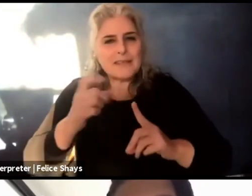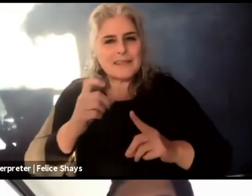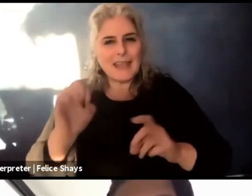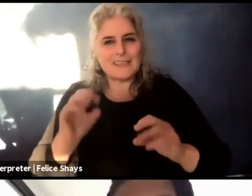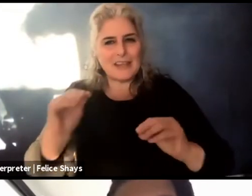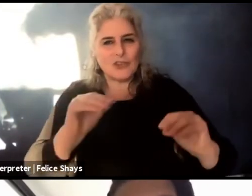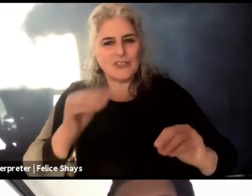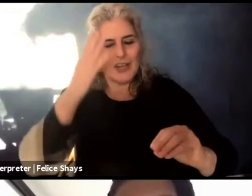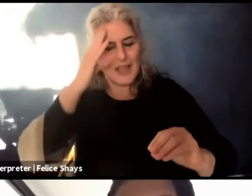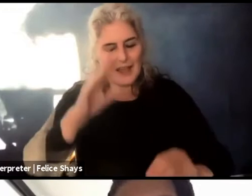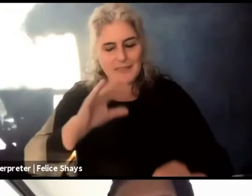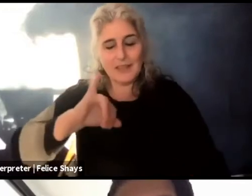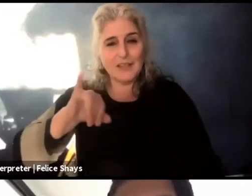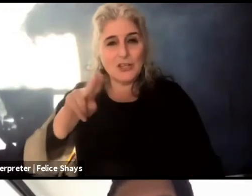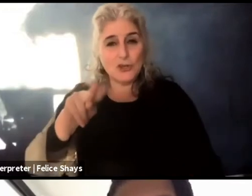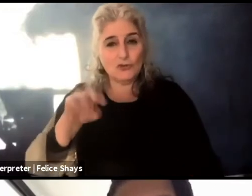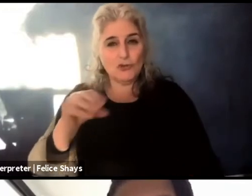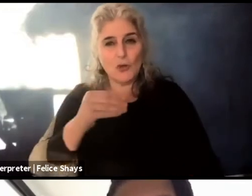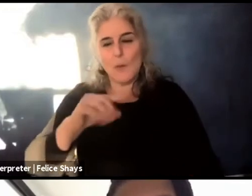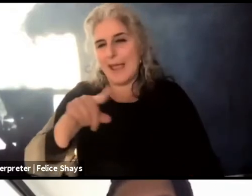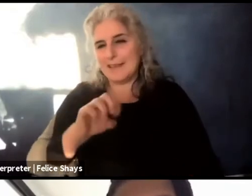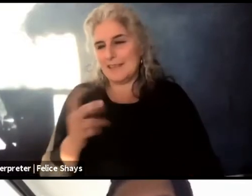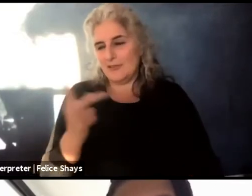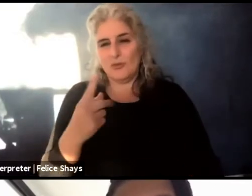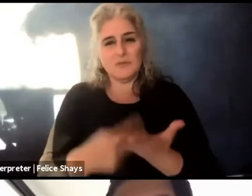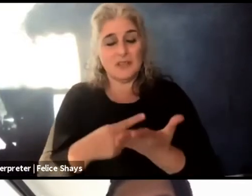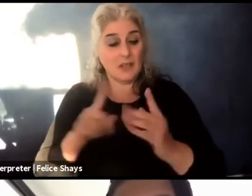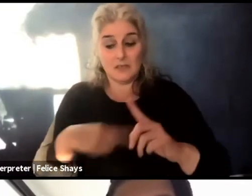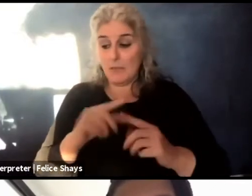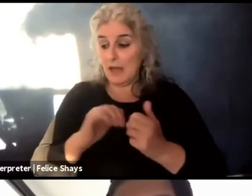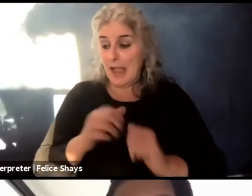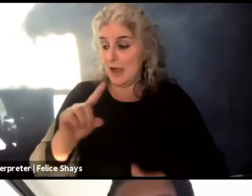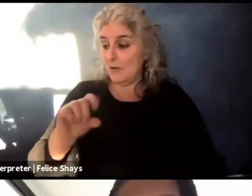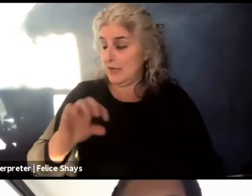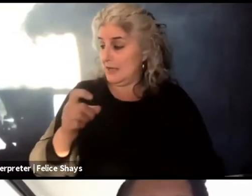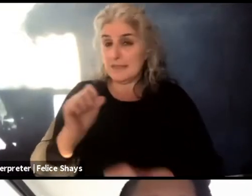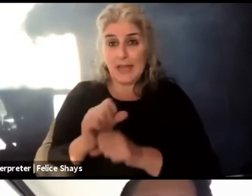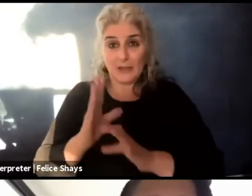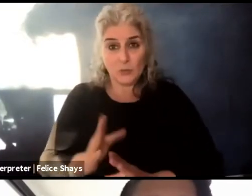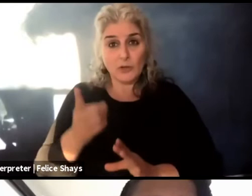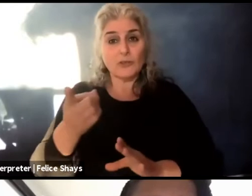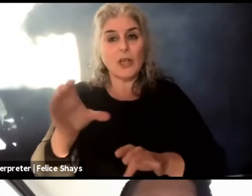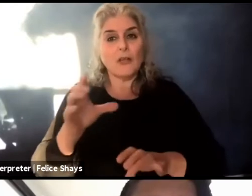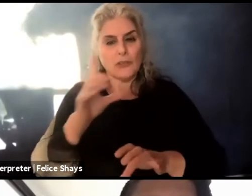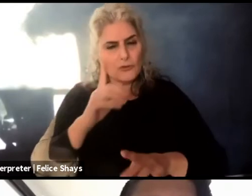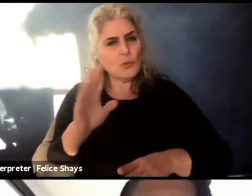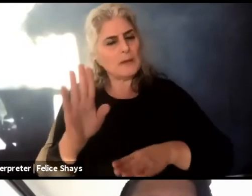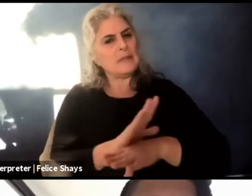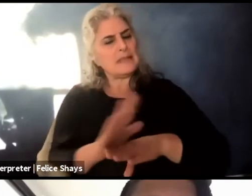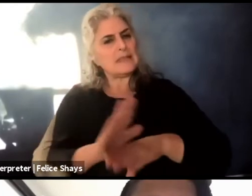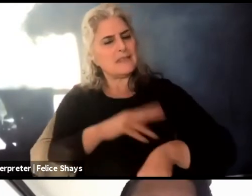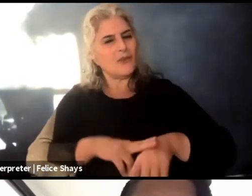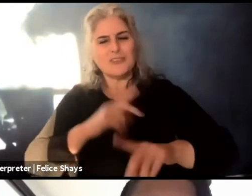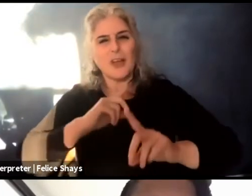Juno and Z had spoken before during their conversations how sex workers not only are doing a trade in business, but then also we